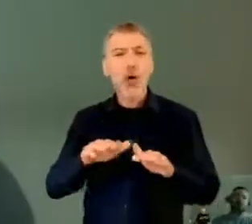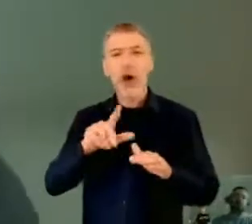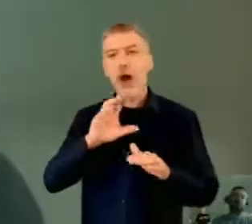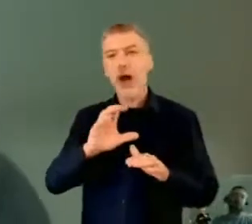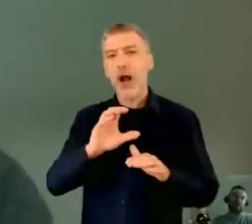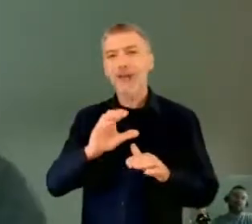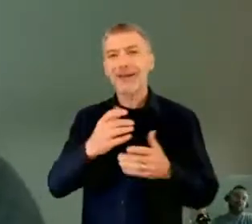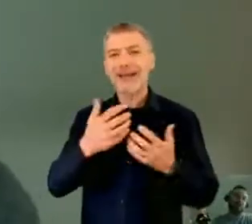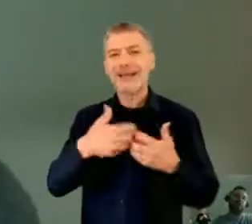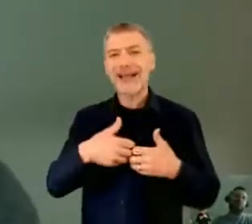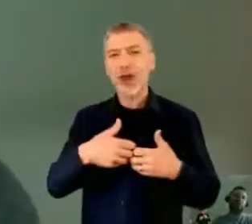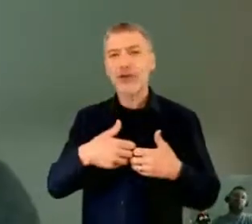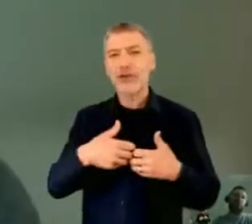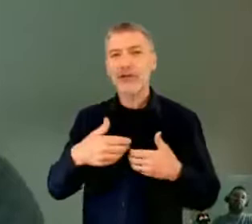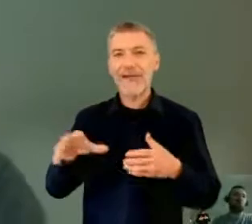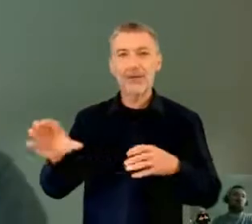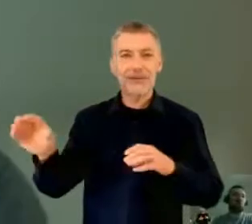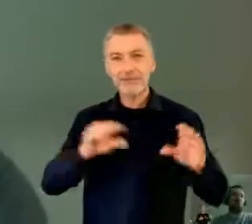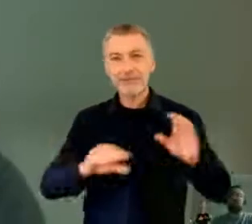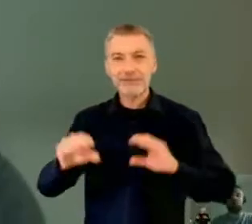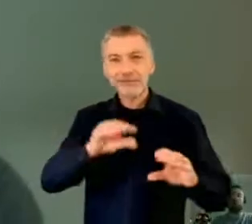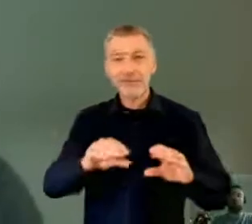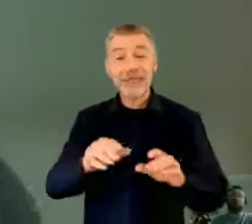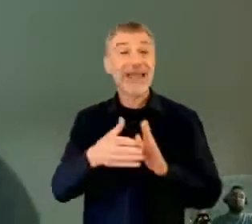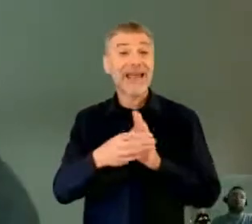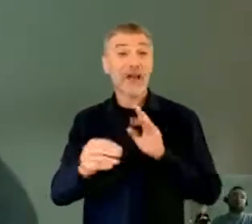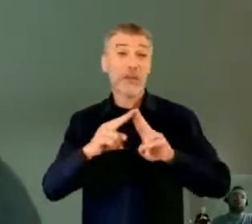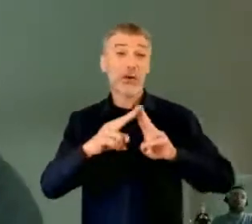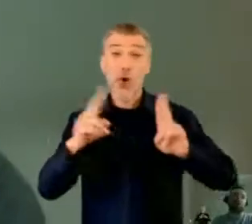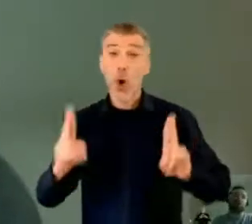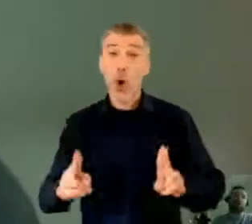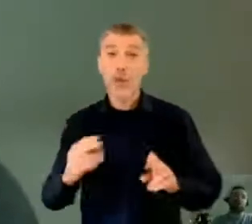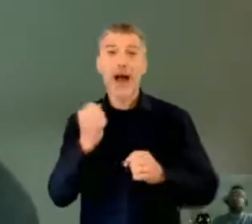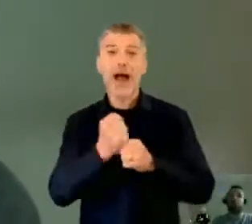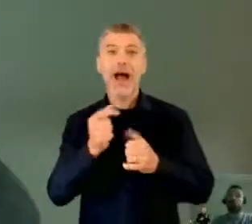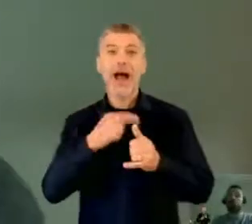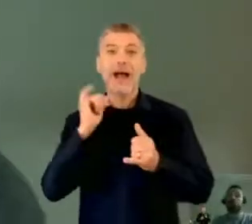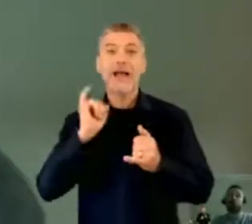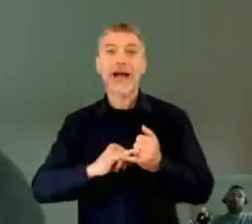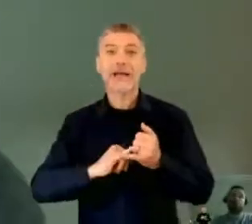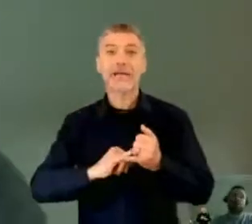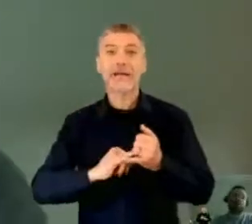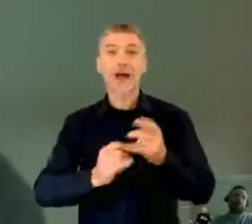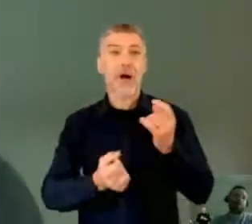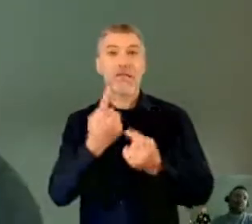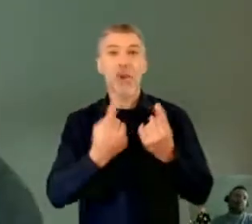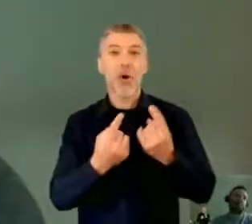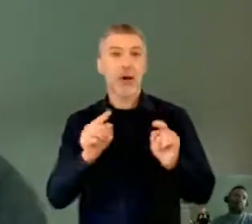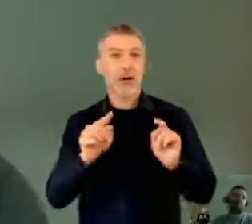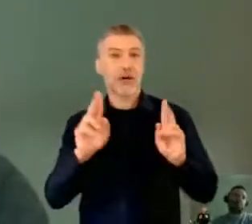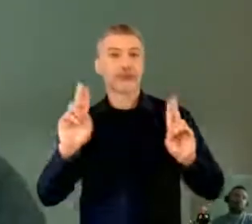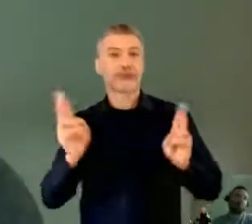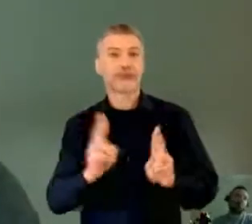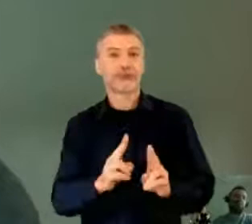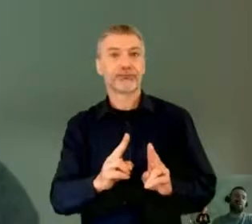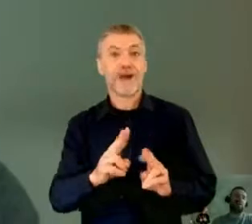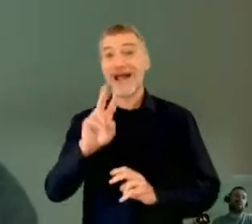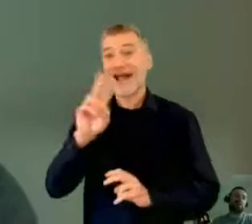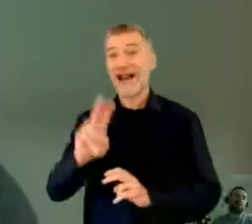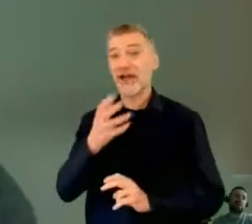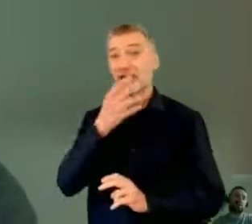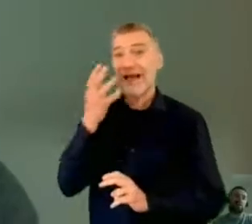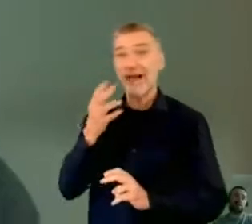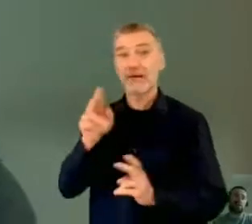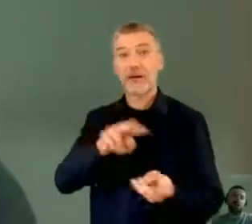going to see less gas boilers in the home and more uptake of electric heaters to heat their homes. They're going to see an end to driving petrol and